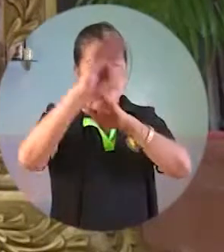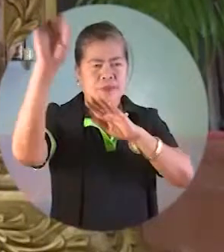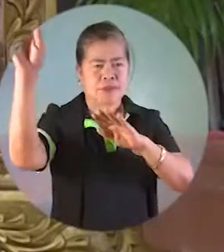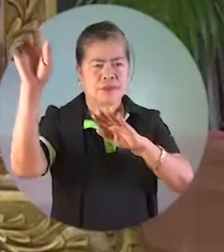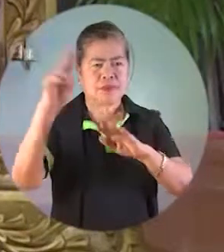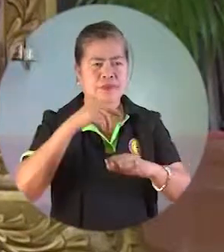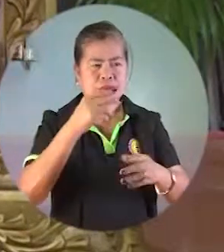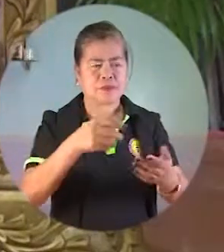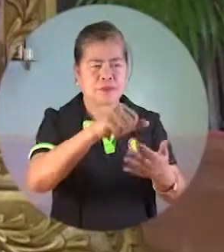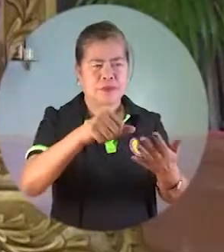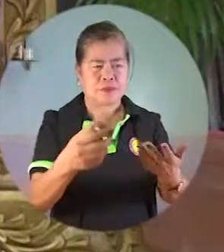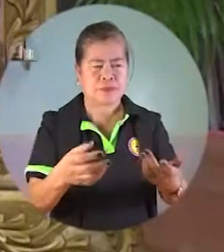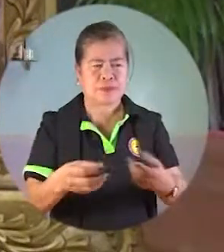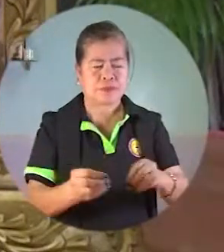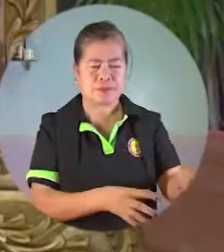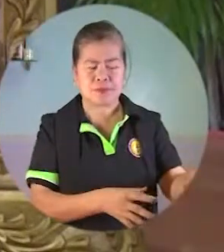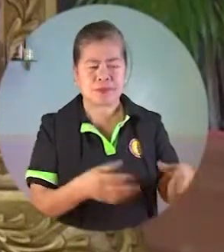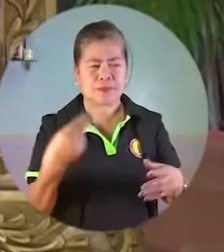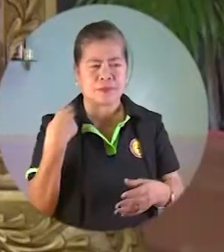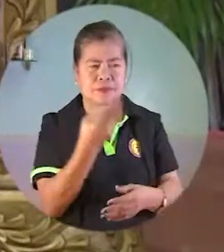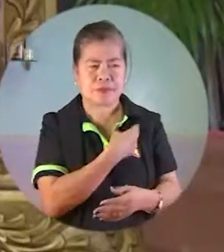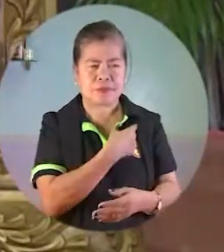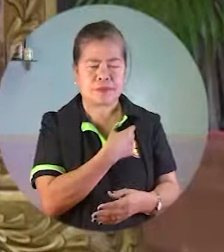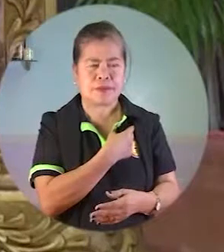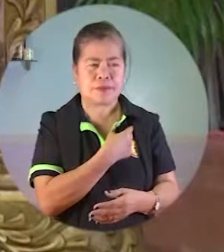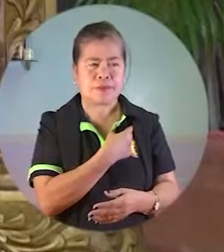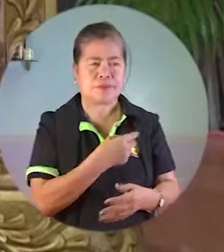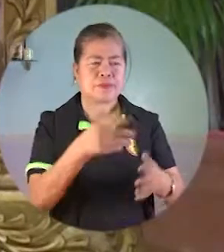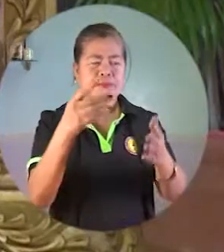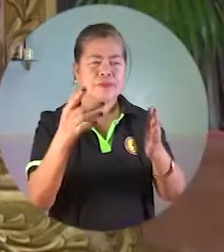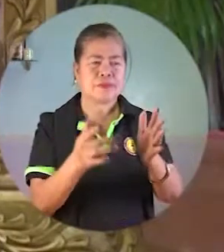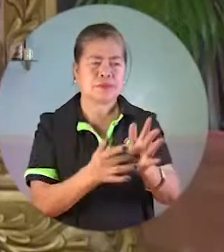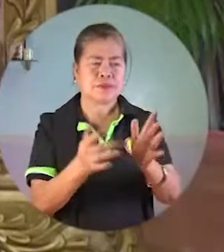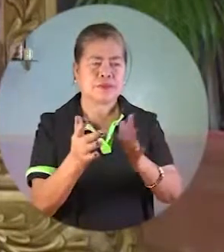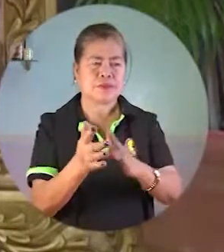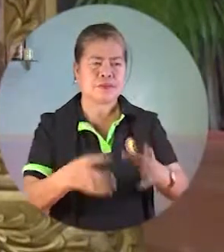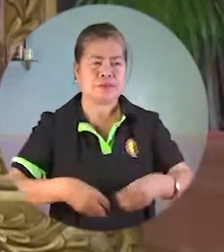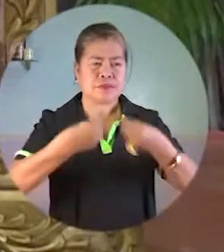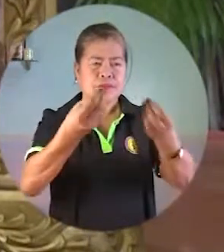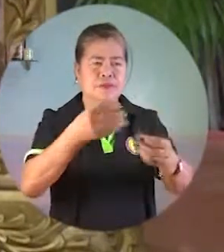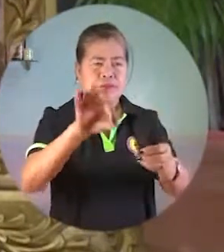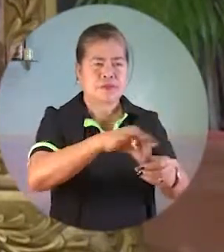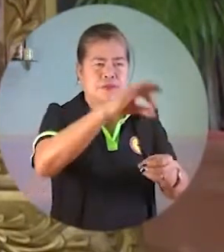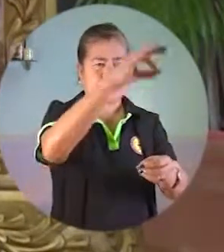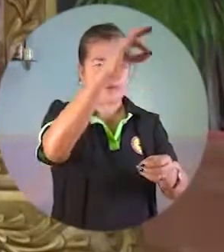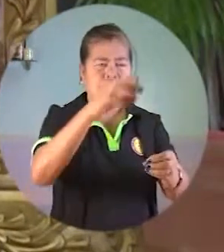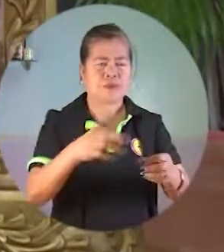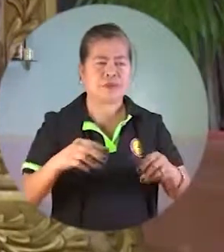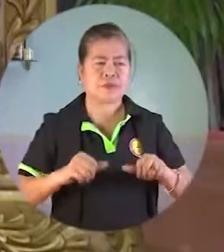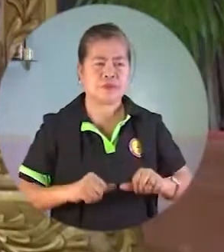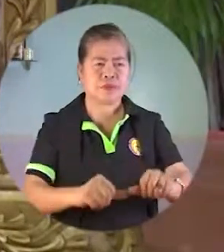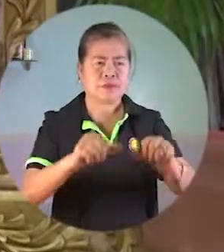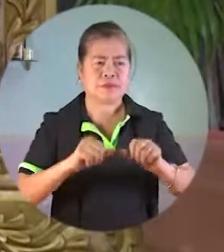heaven, did not abandon us. He gave us his Spirit.